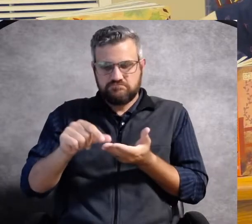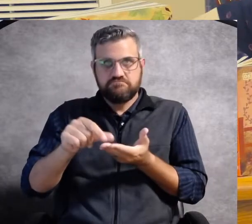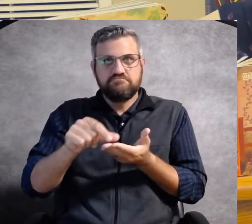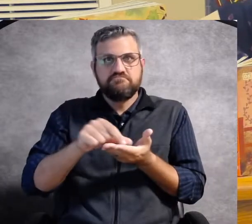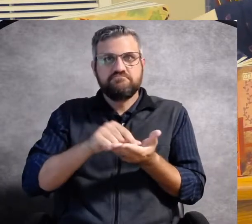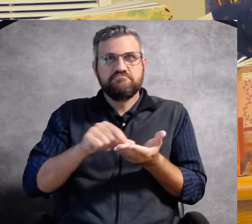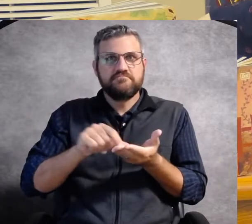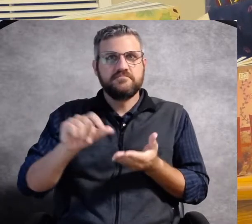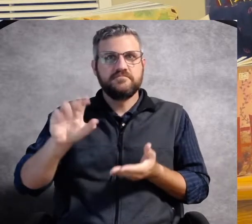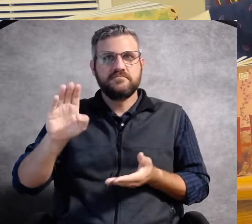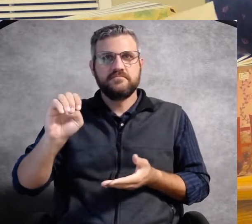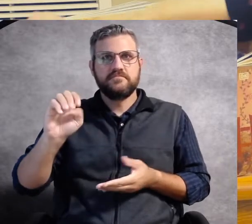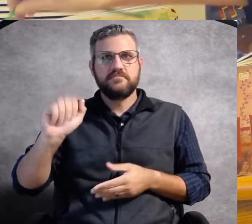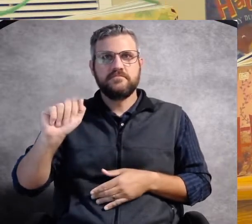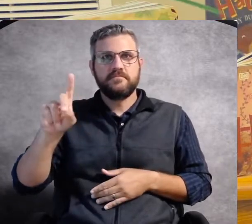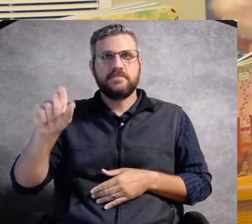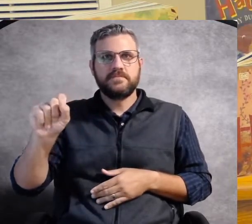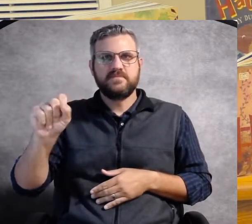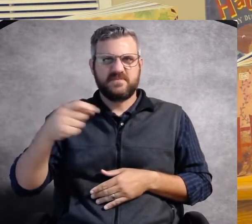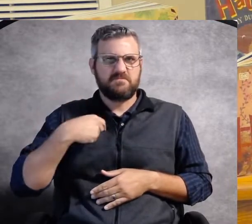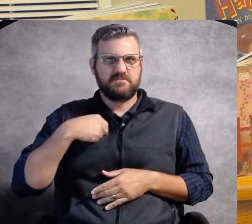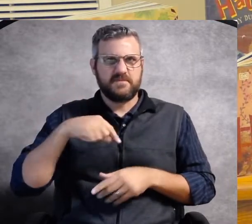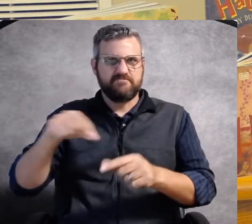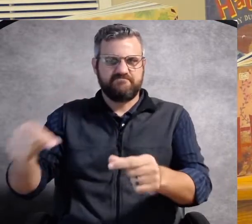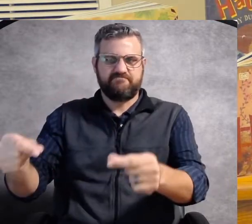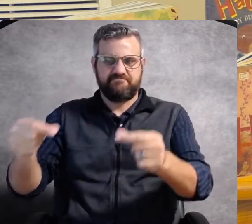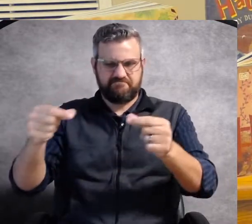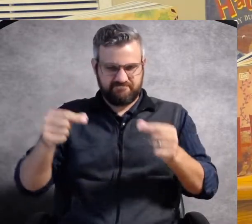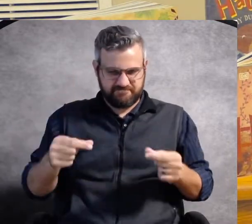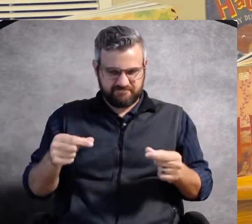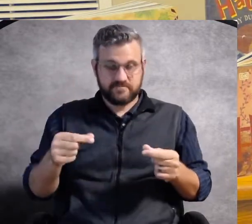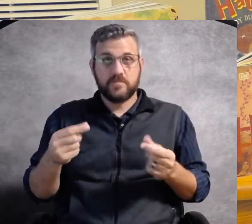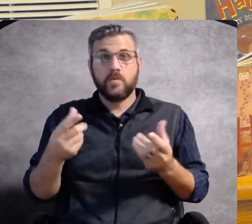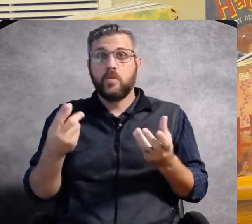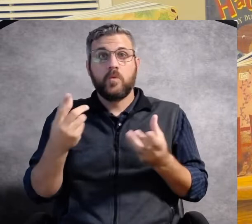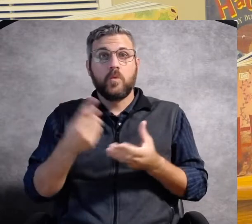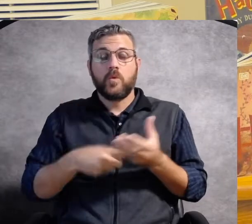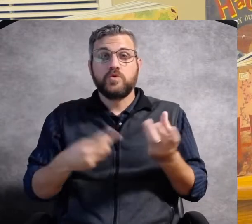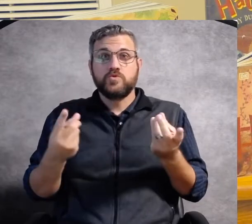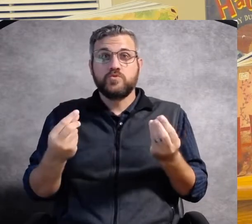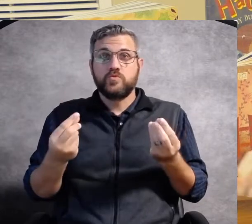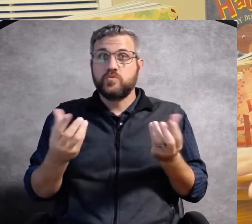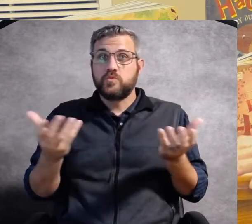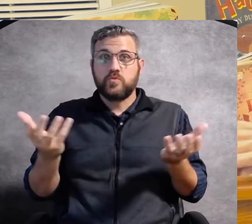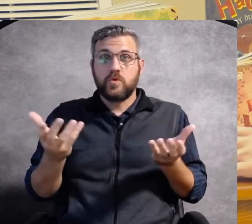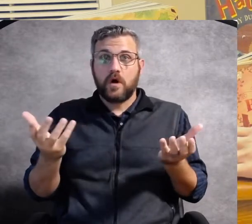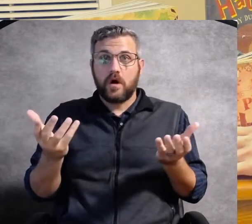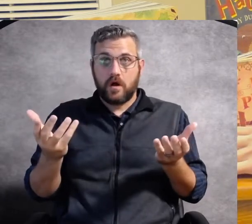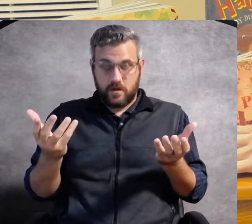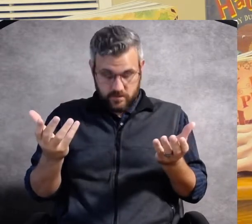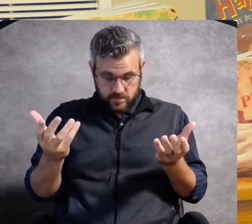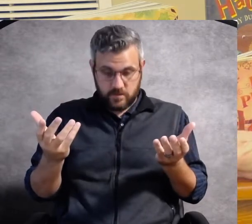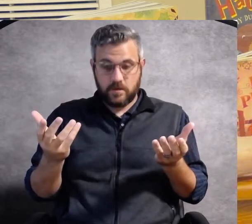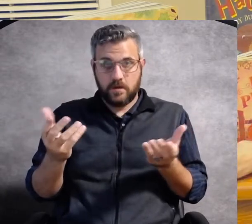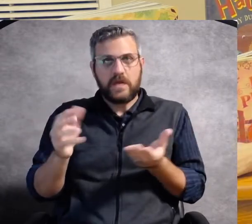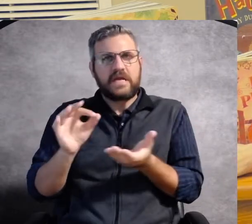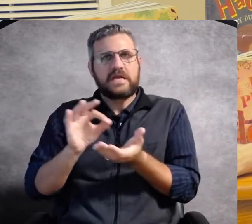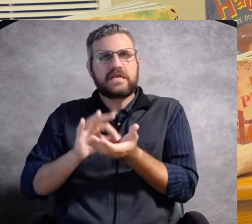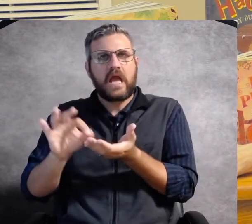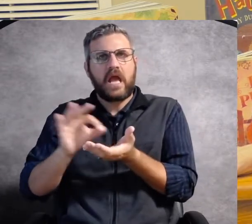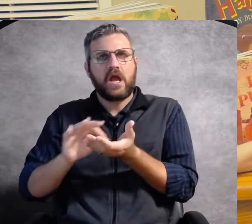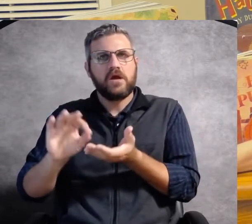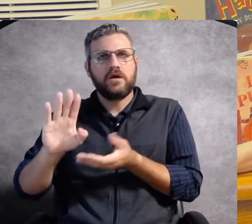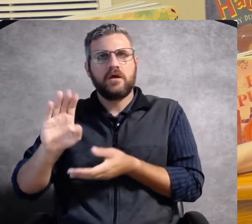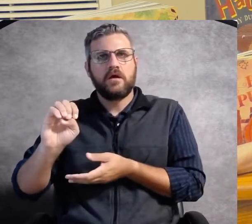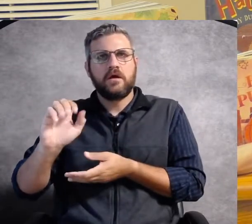with some beads, if I can get your pipe cleaner here. And what you do is you